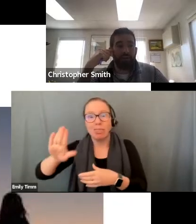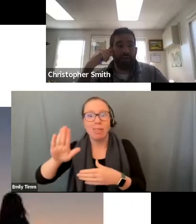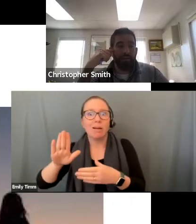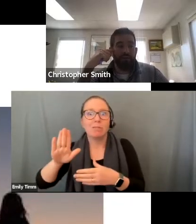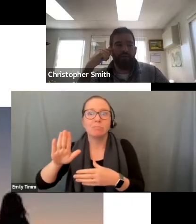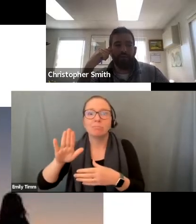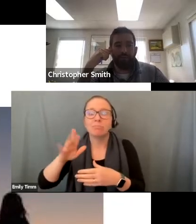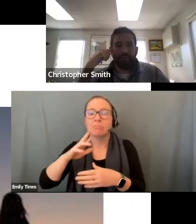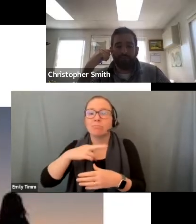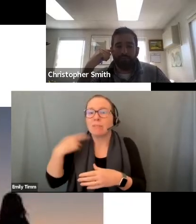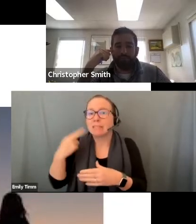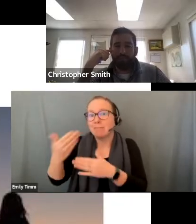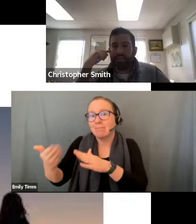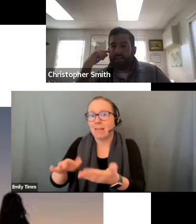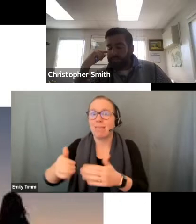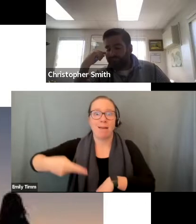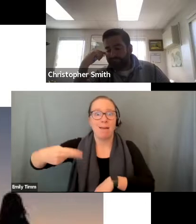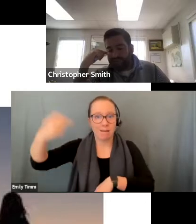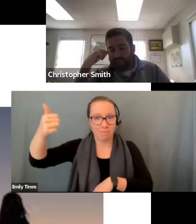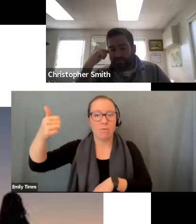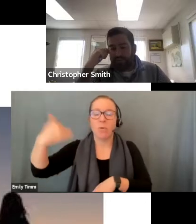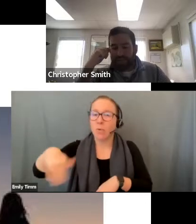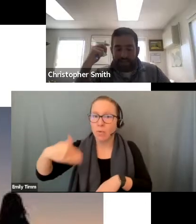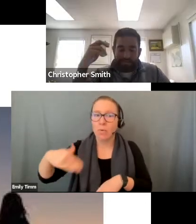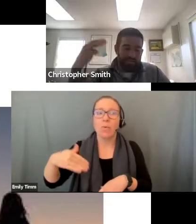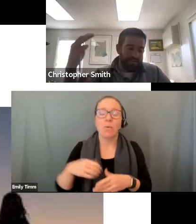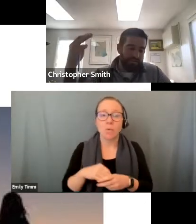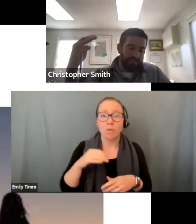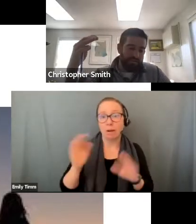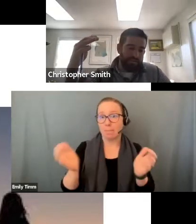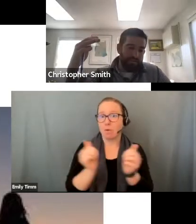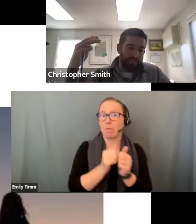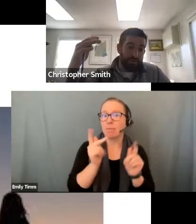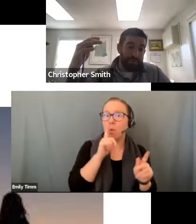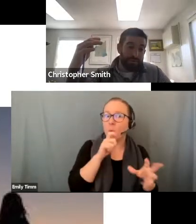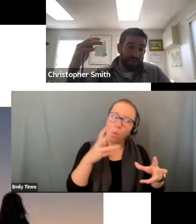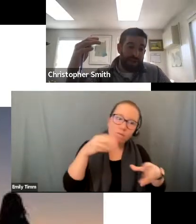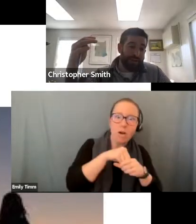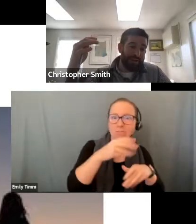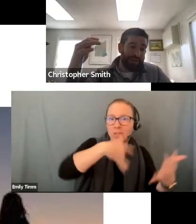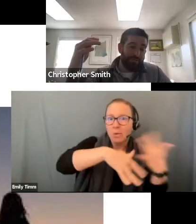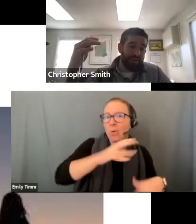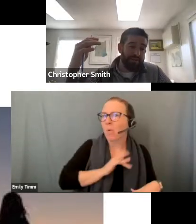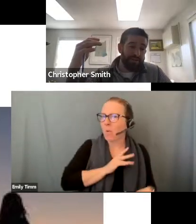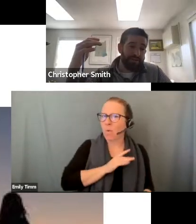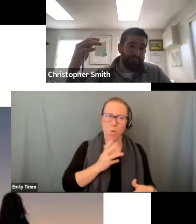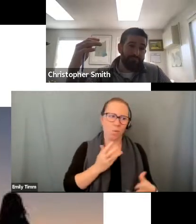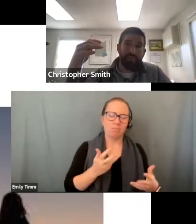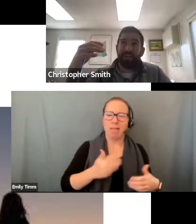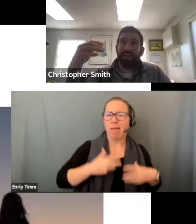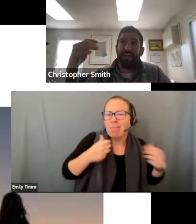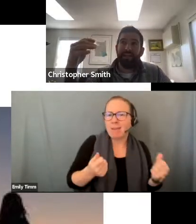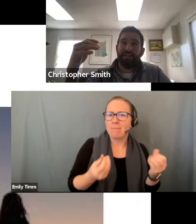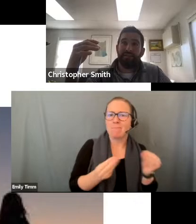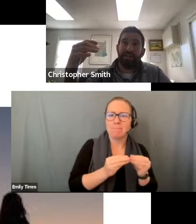with greater involvement. Reading that, to me, feels staggering because